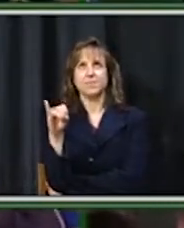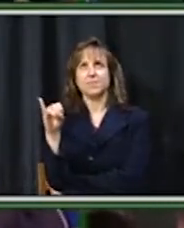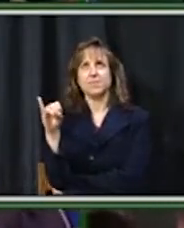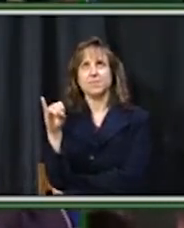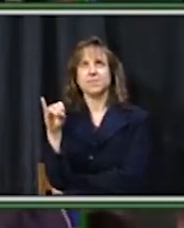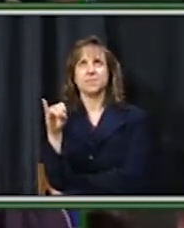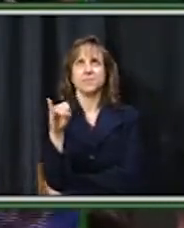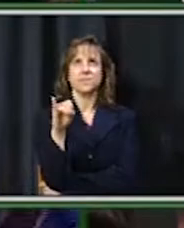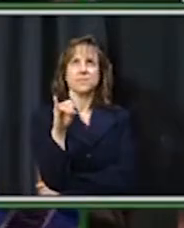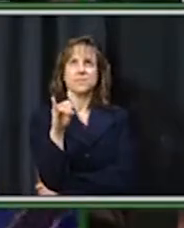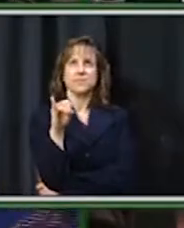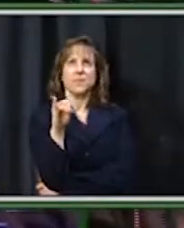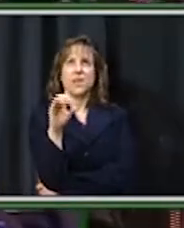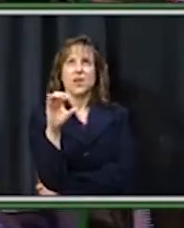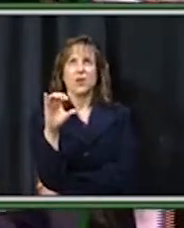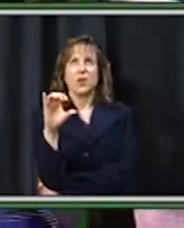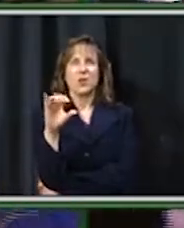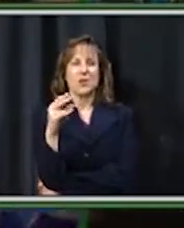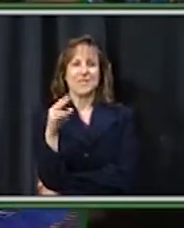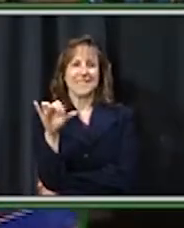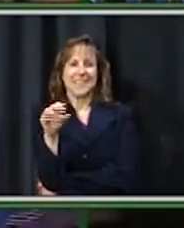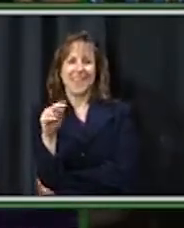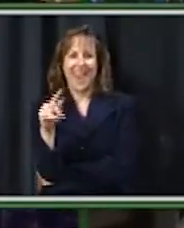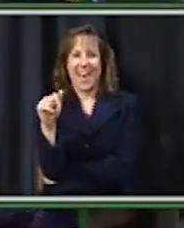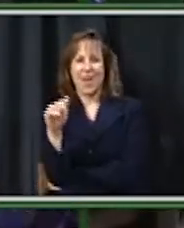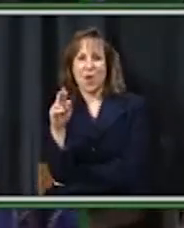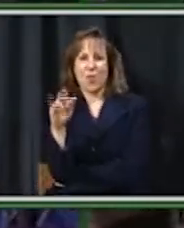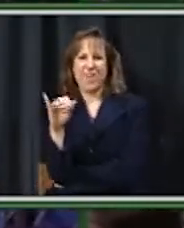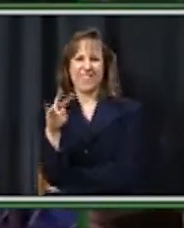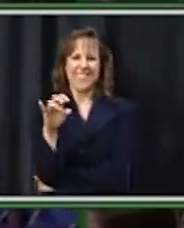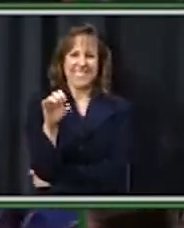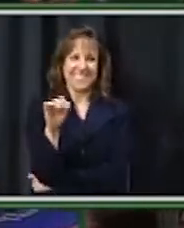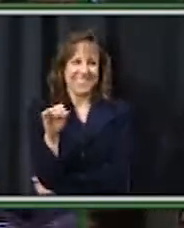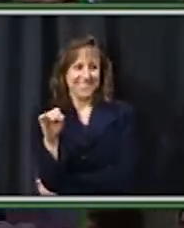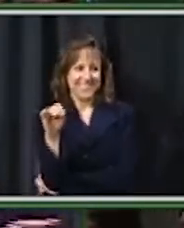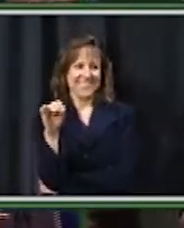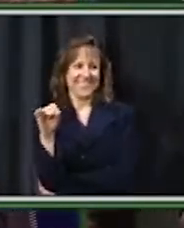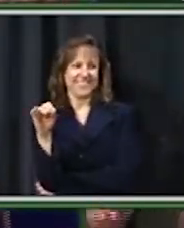Christina Rivas. Haley Lyons.